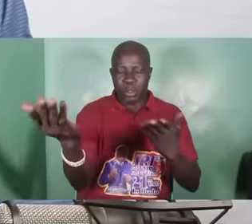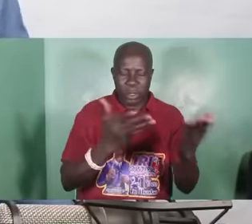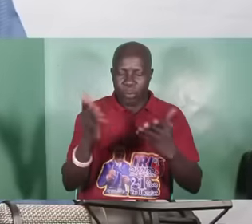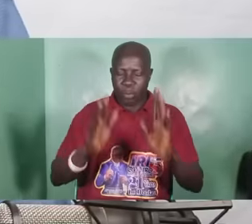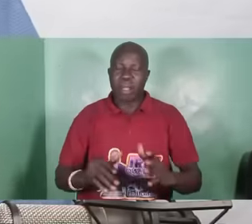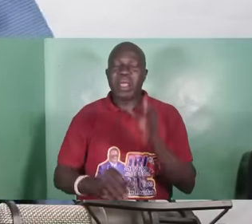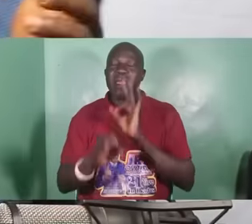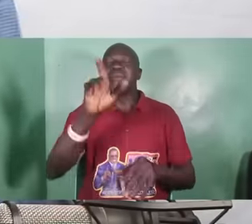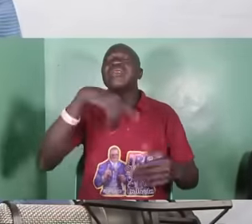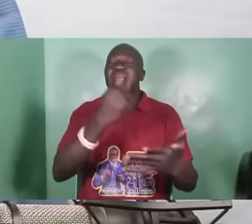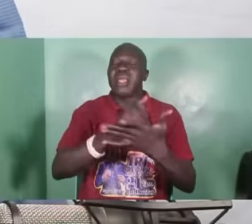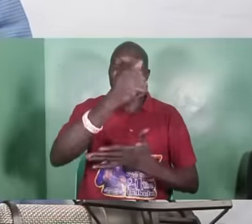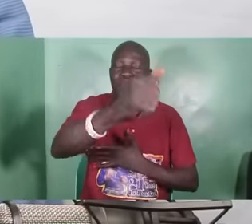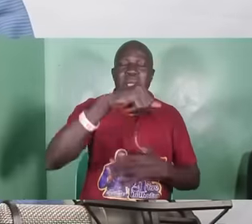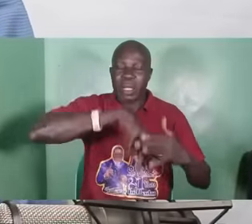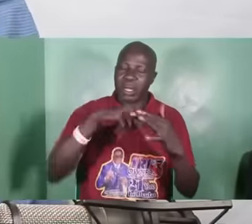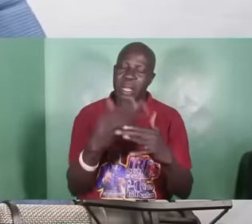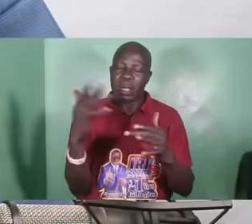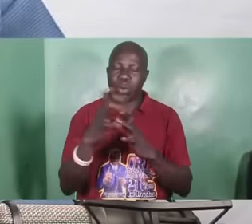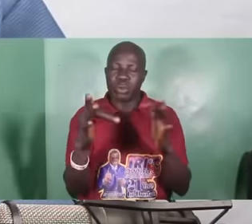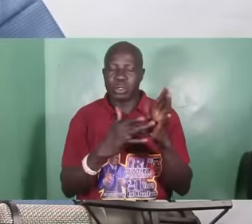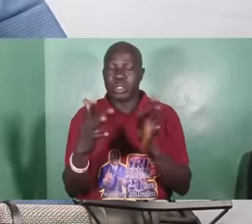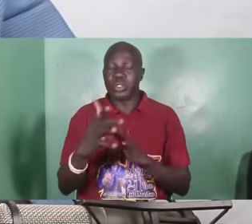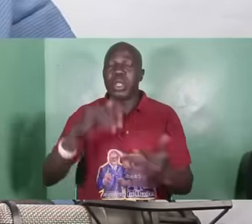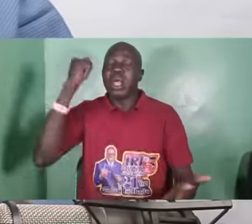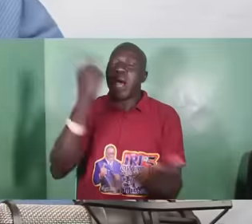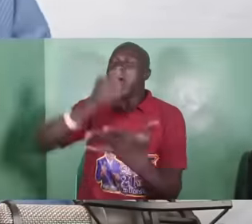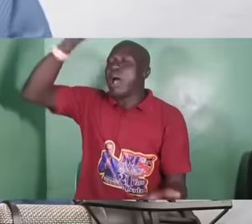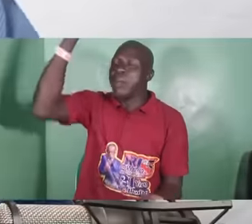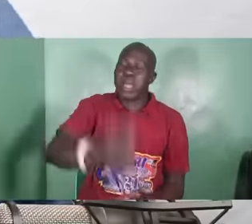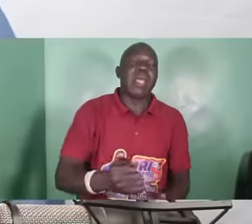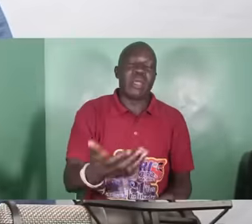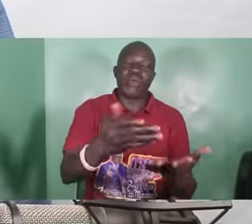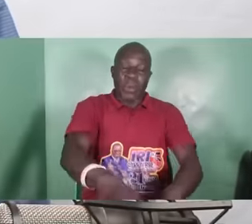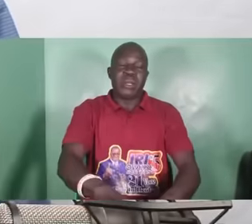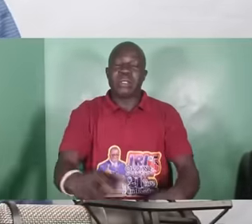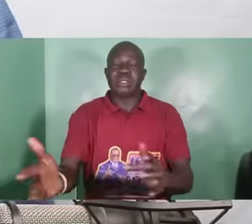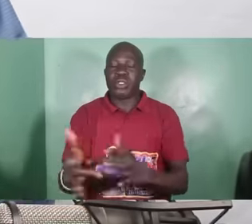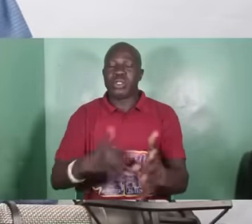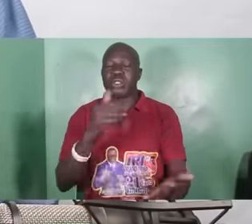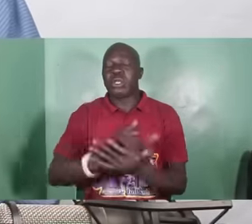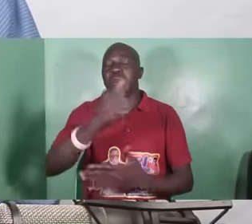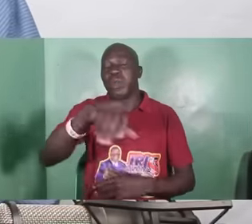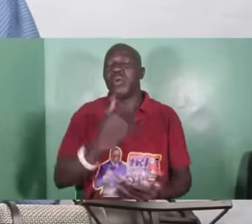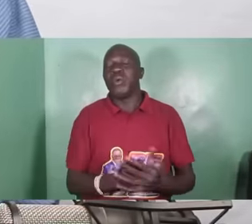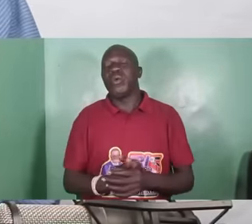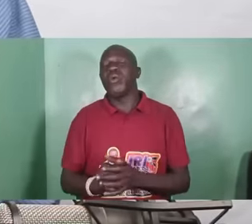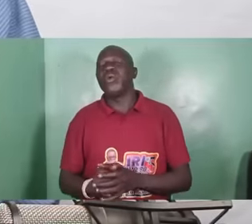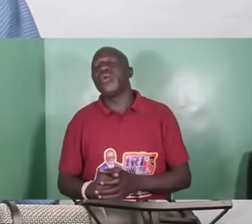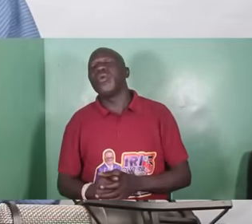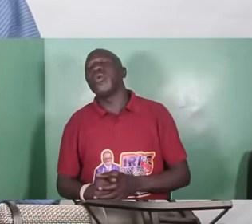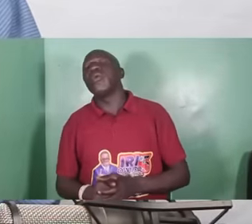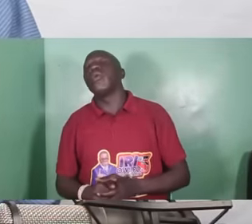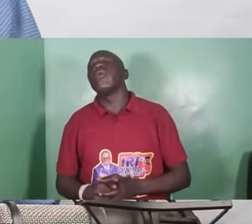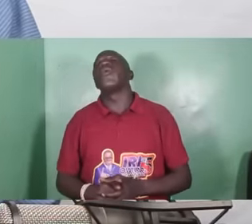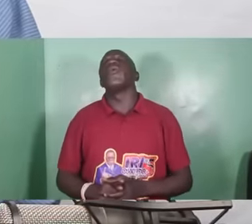save your life. Go back to summit. You can save go me. Go yes. In the name of go Jesus. Go back to amen. They will perish in this prayer. Go